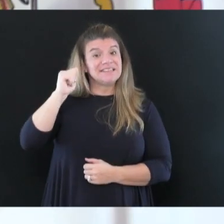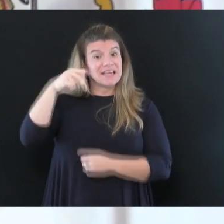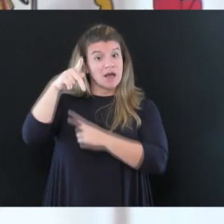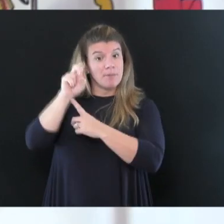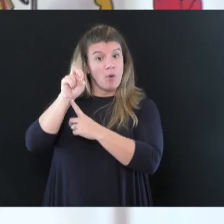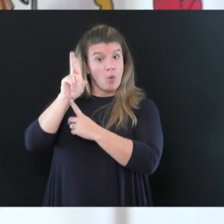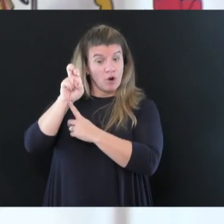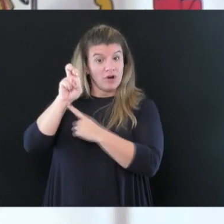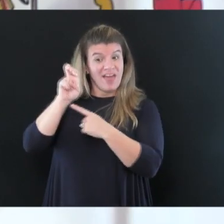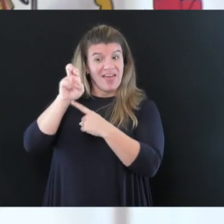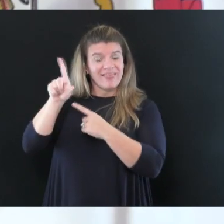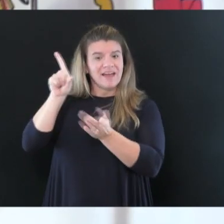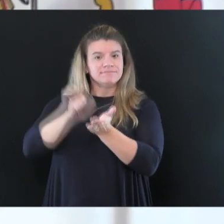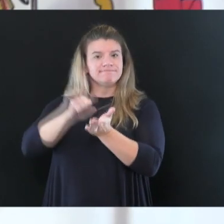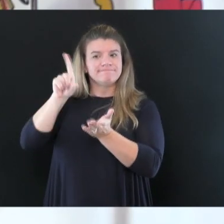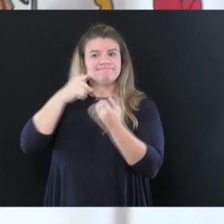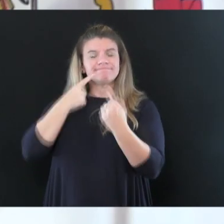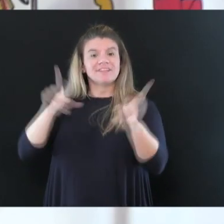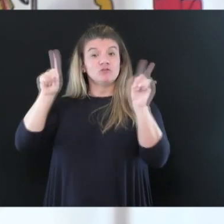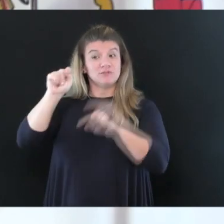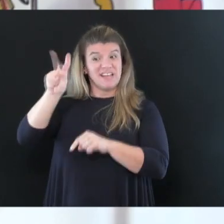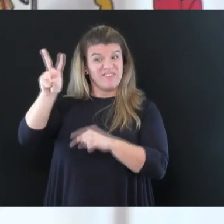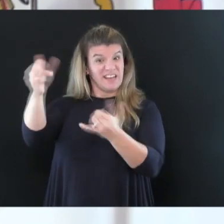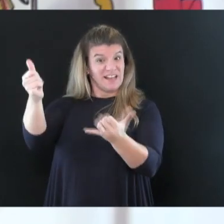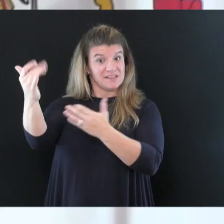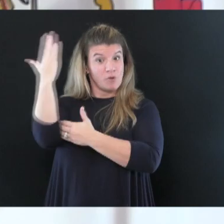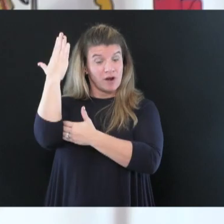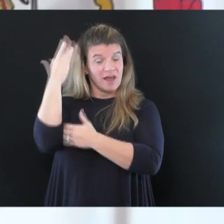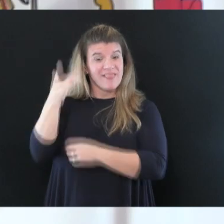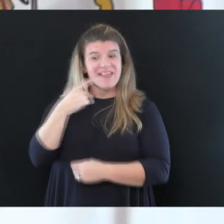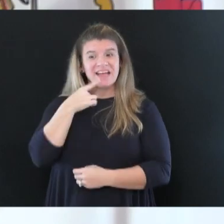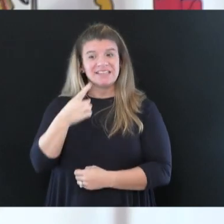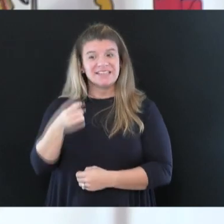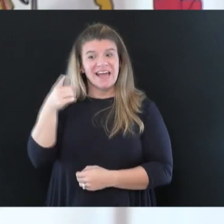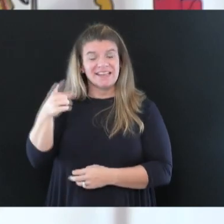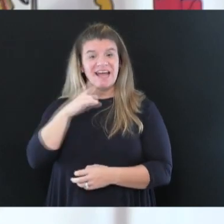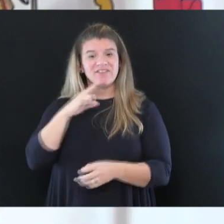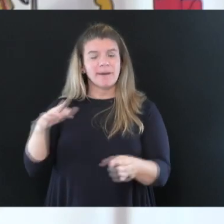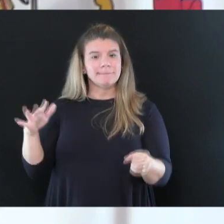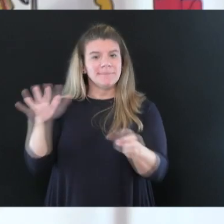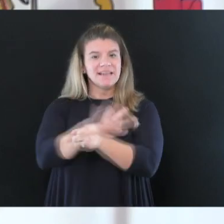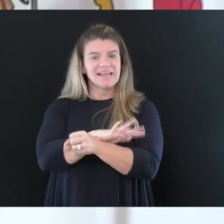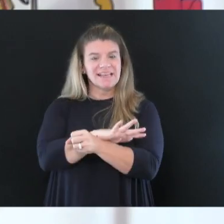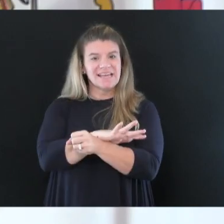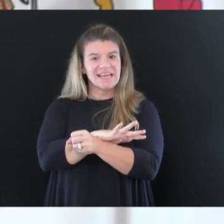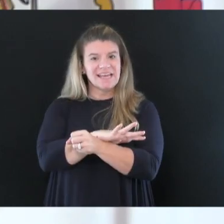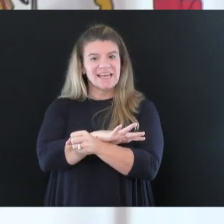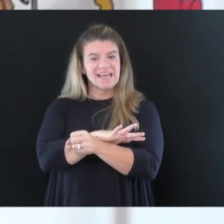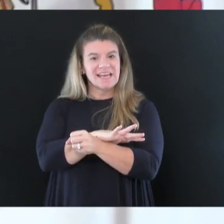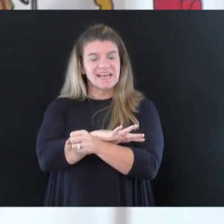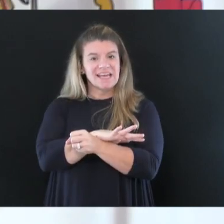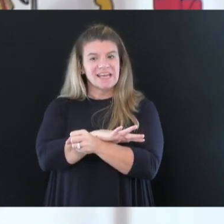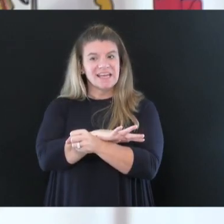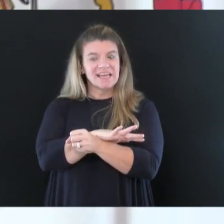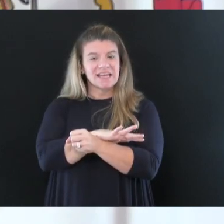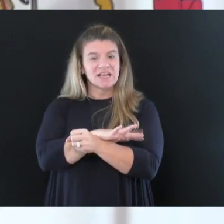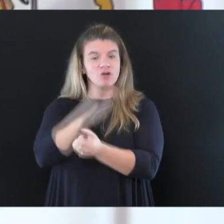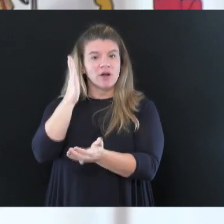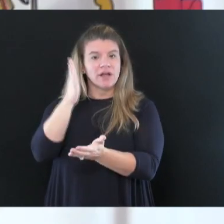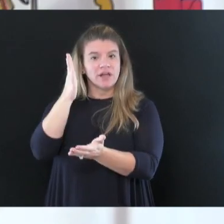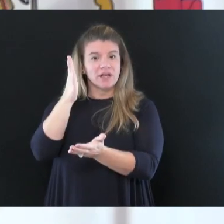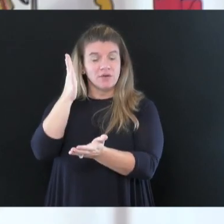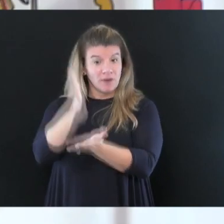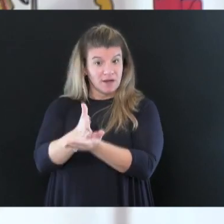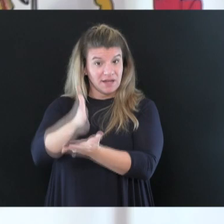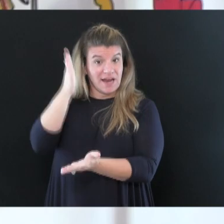on television today that in Singapore they had completely eradicated this